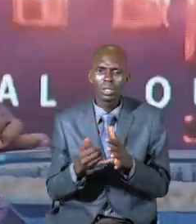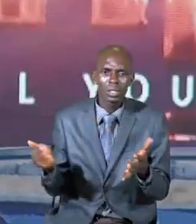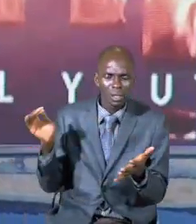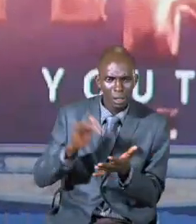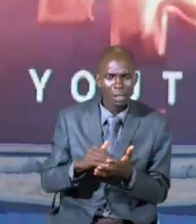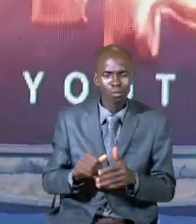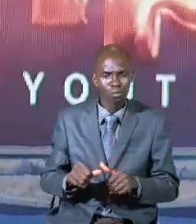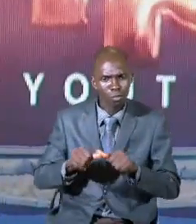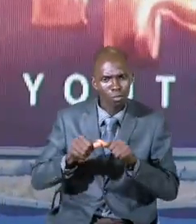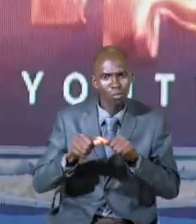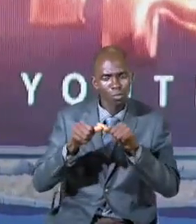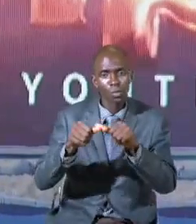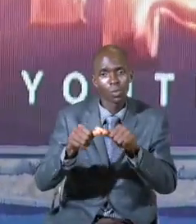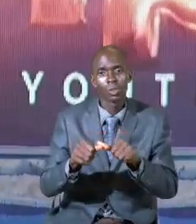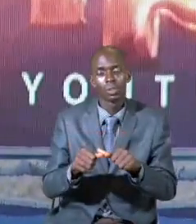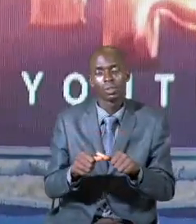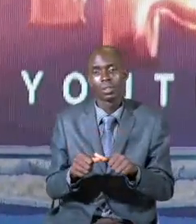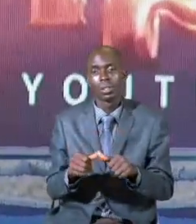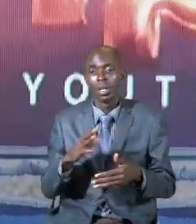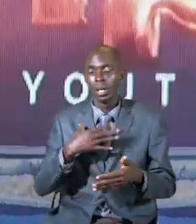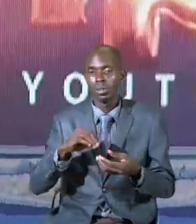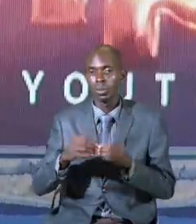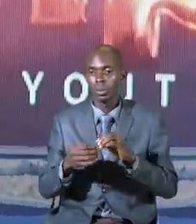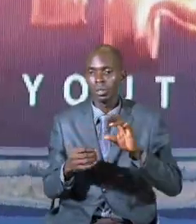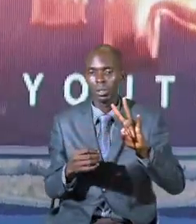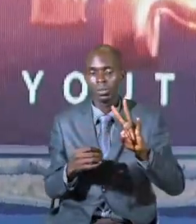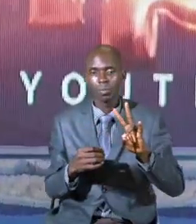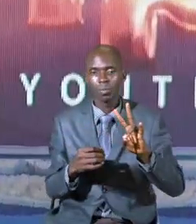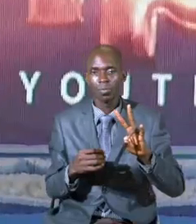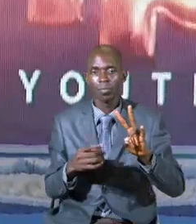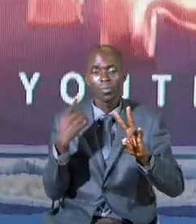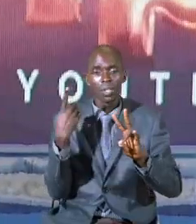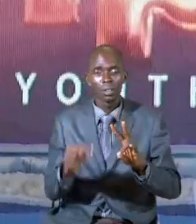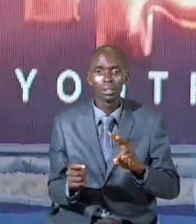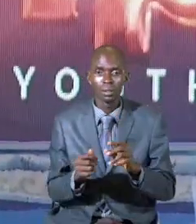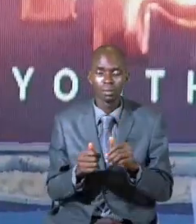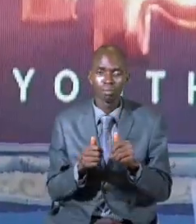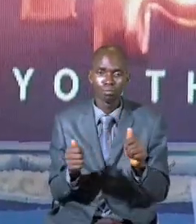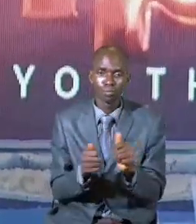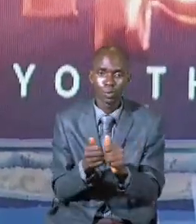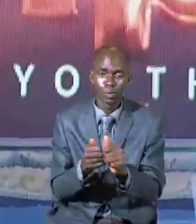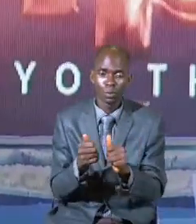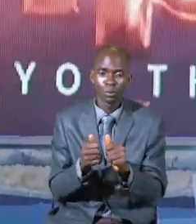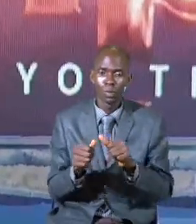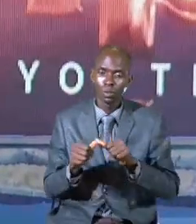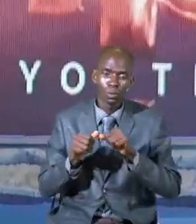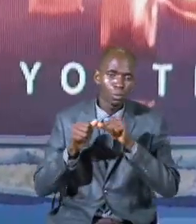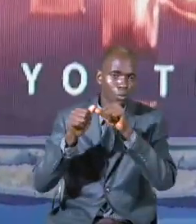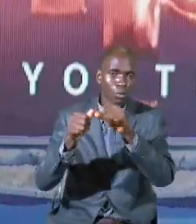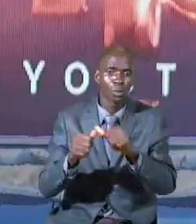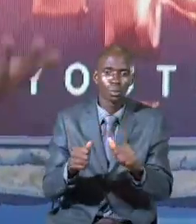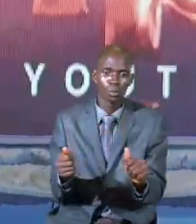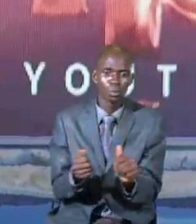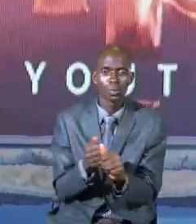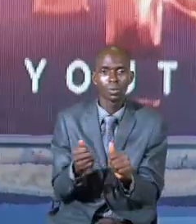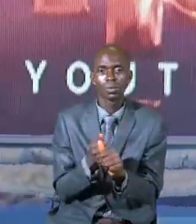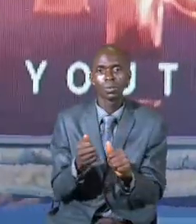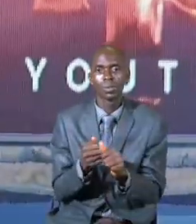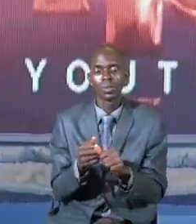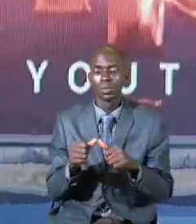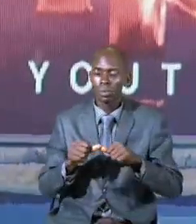number seven, the pursuit, constant pursuit. Is the pursuit continuous pursuit? Is the